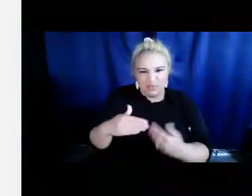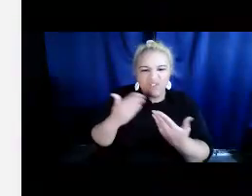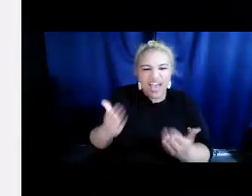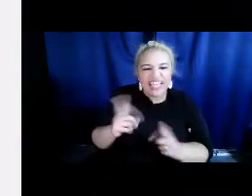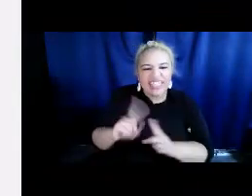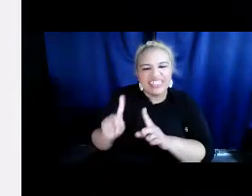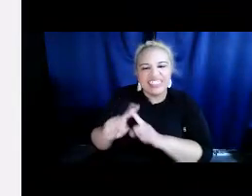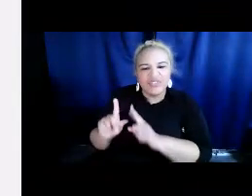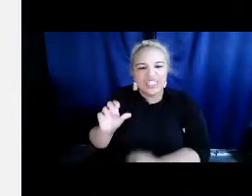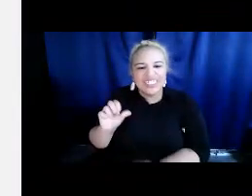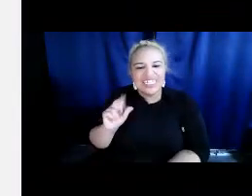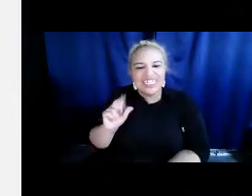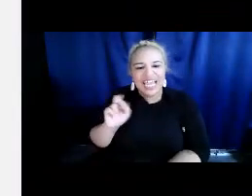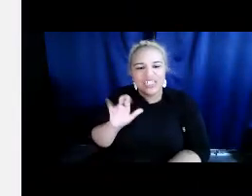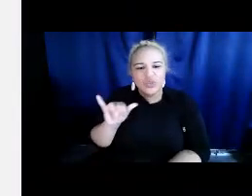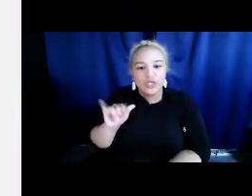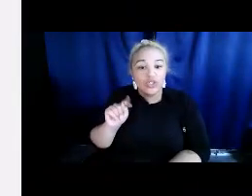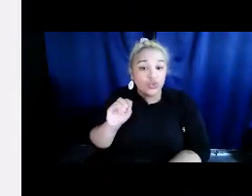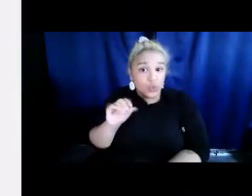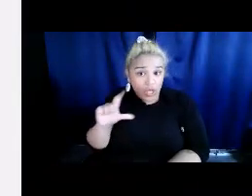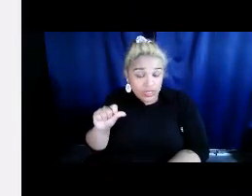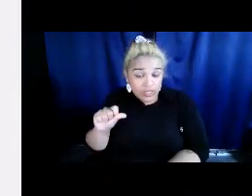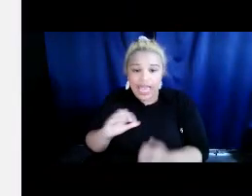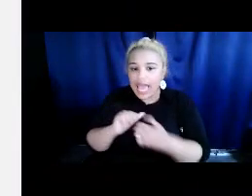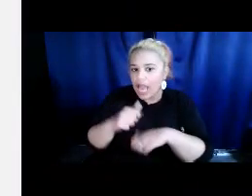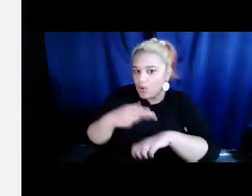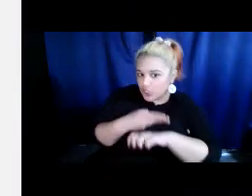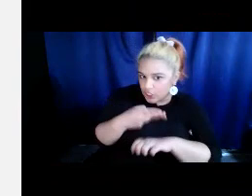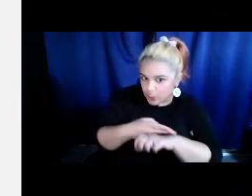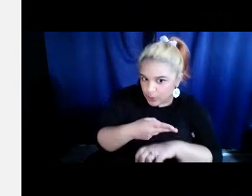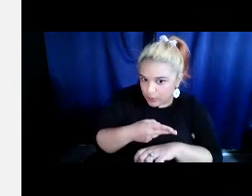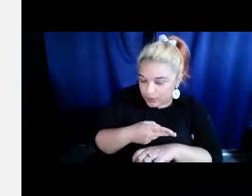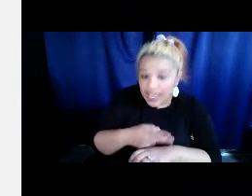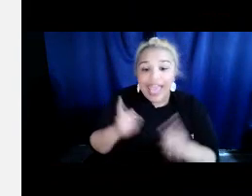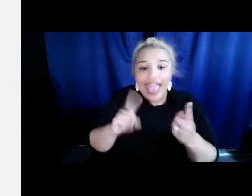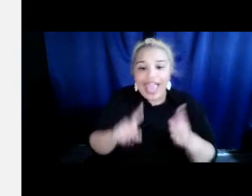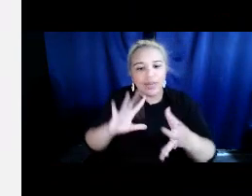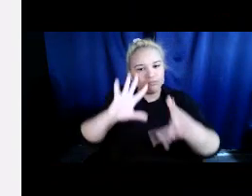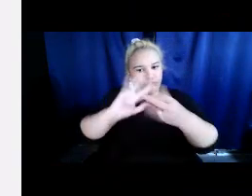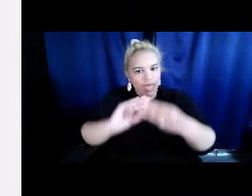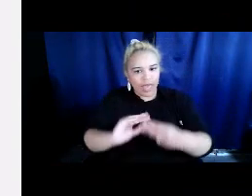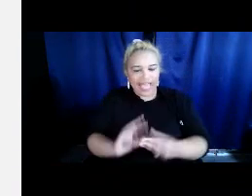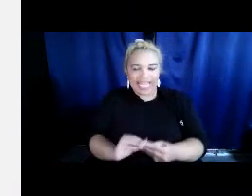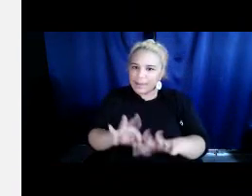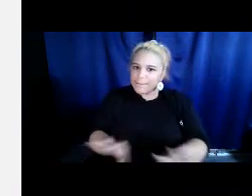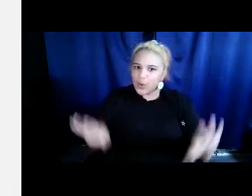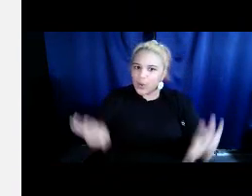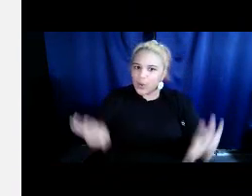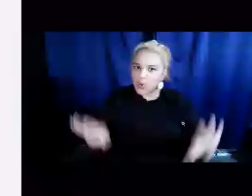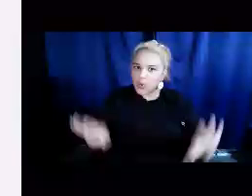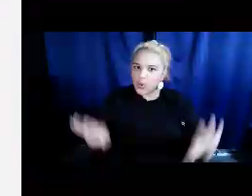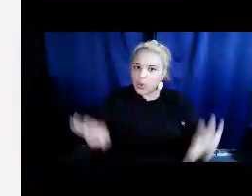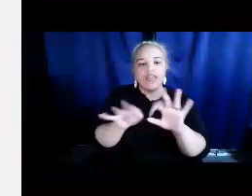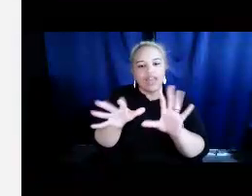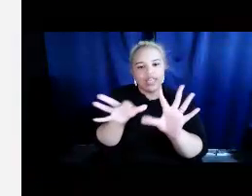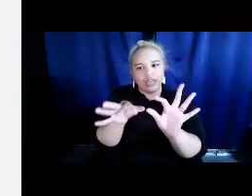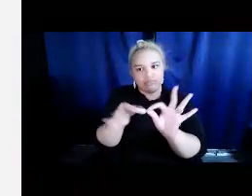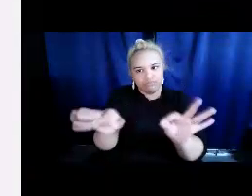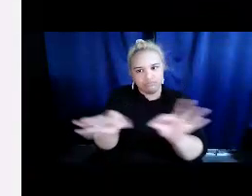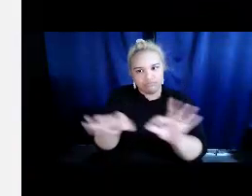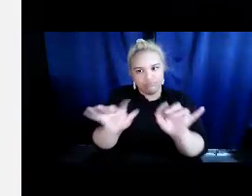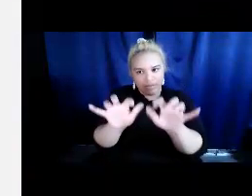Tool Checklist, developed by our very own Accessible Ohio program, provides useful information about promoting sensory